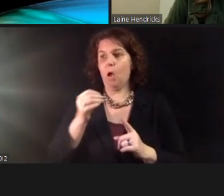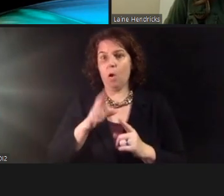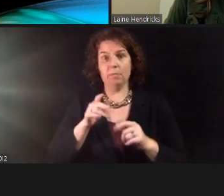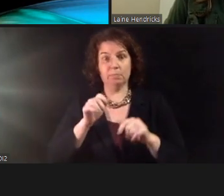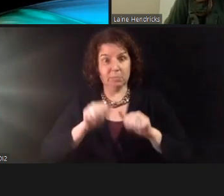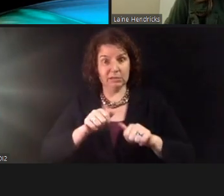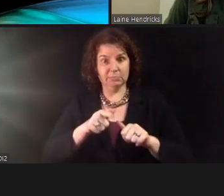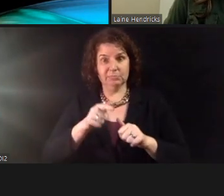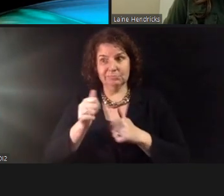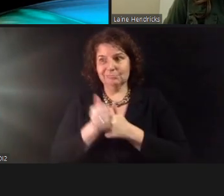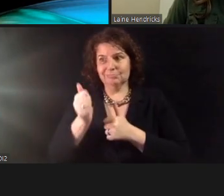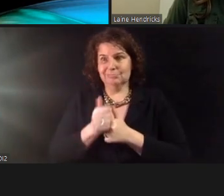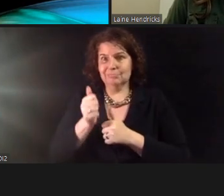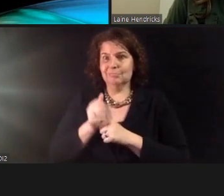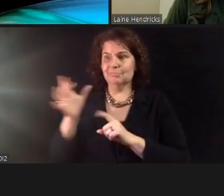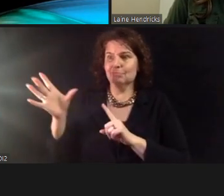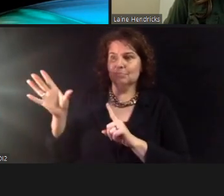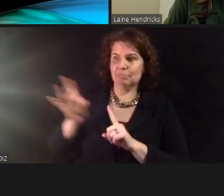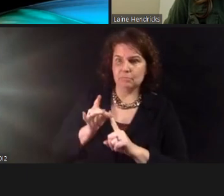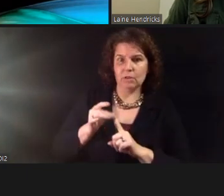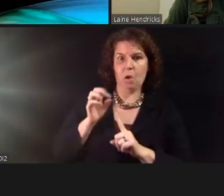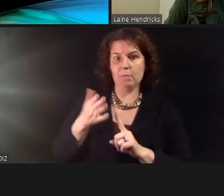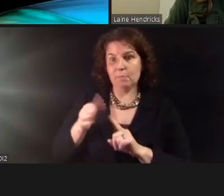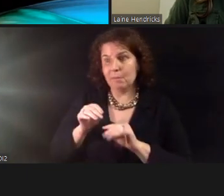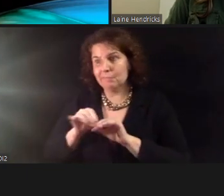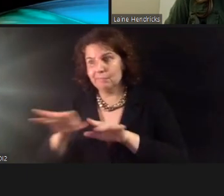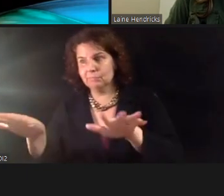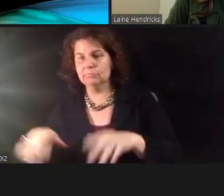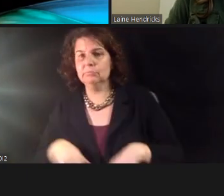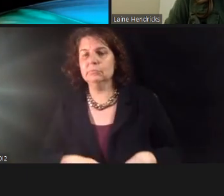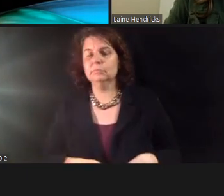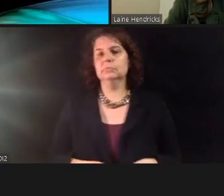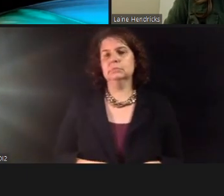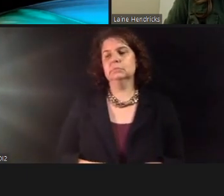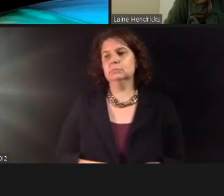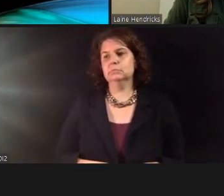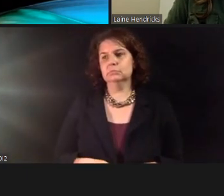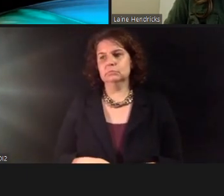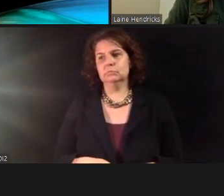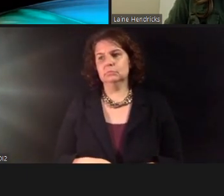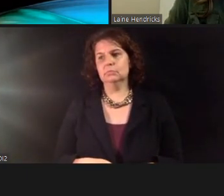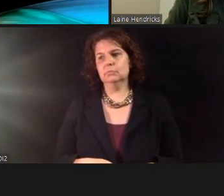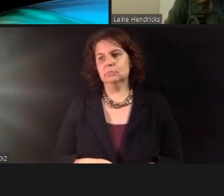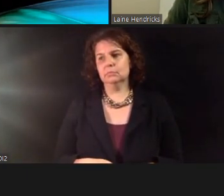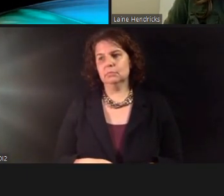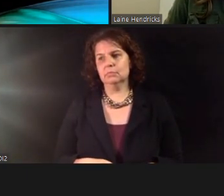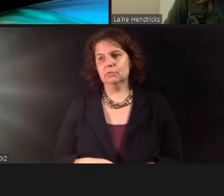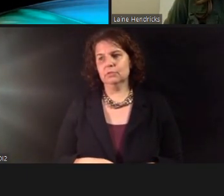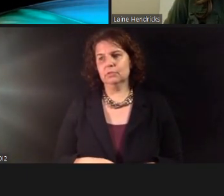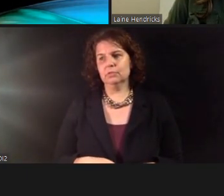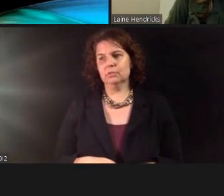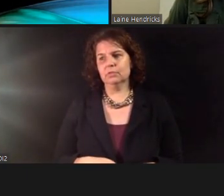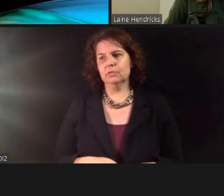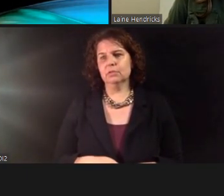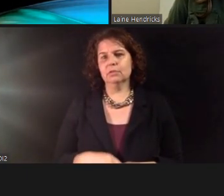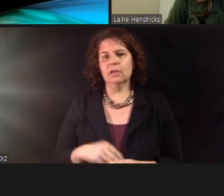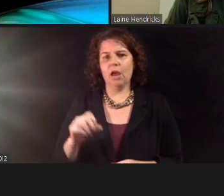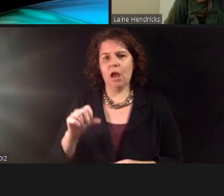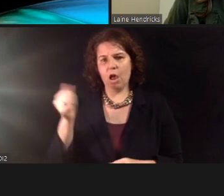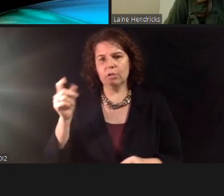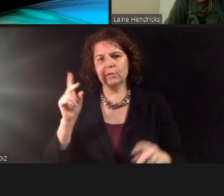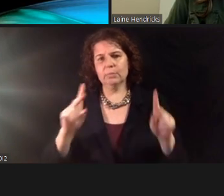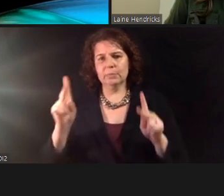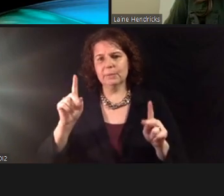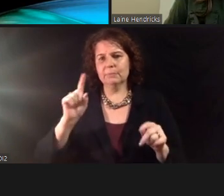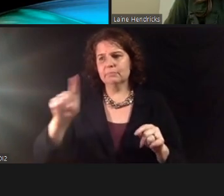symptoms. And so that's one criteria. The other is people who are in occupations where, or